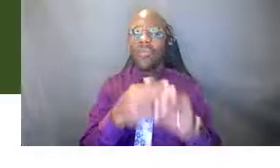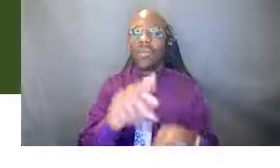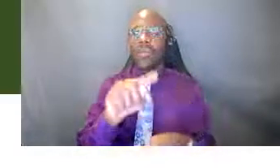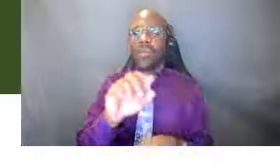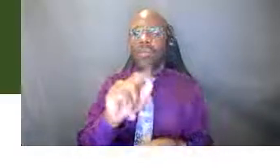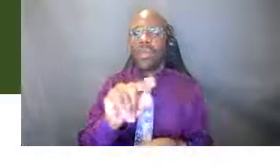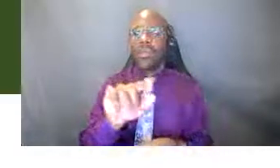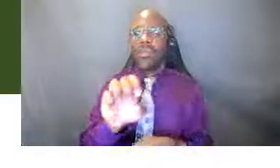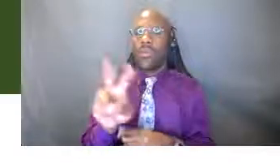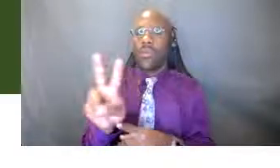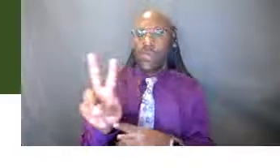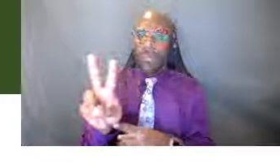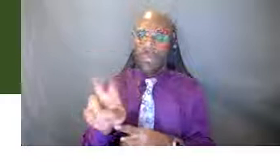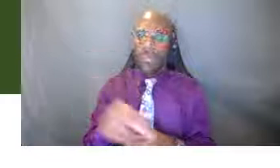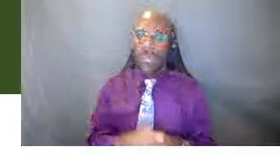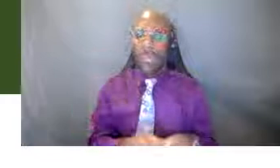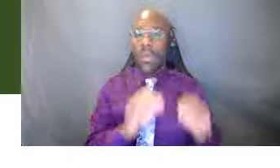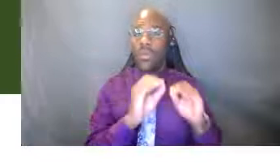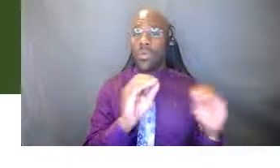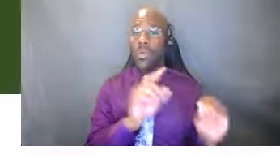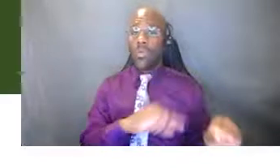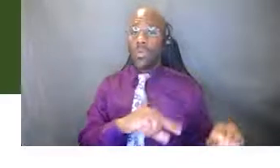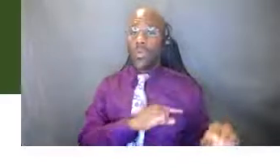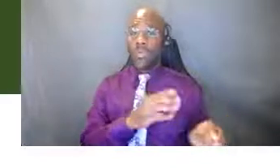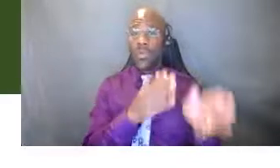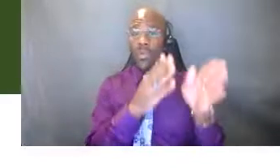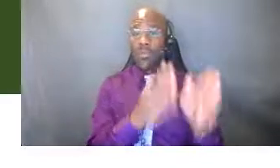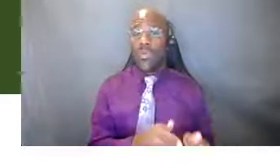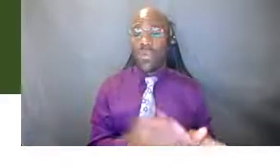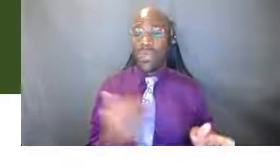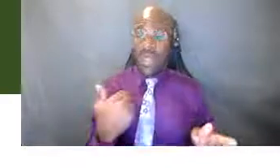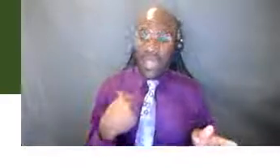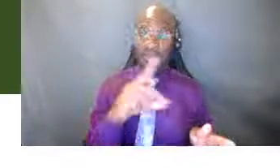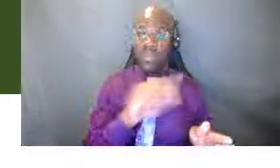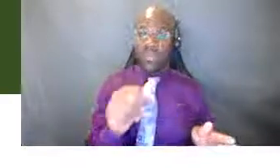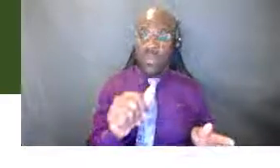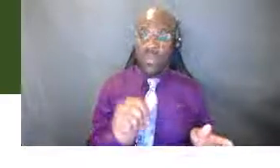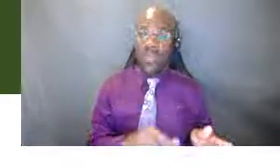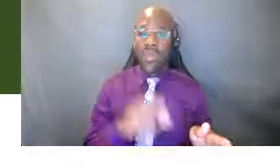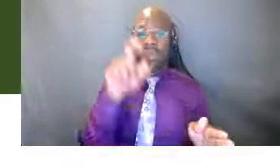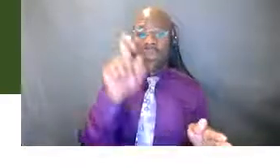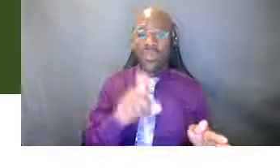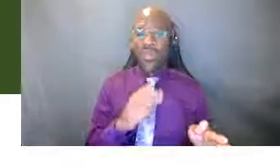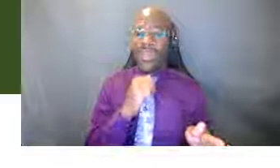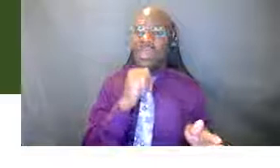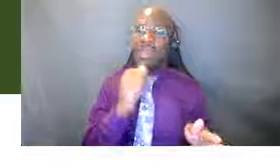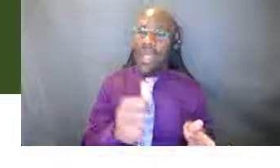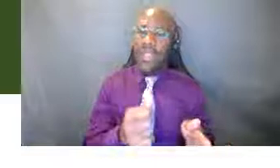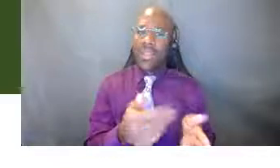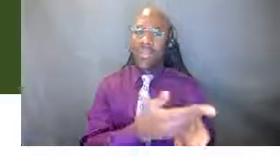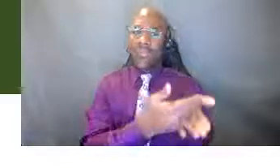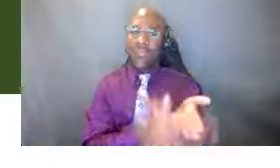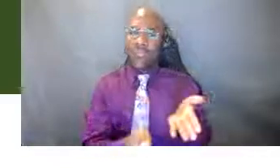no qualified individual with a disability shall, by reason of such disability, be excluded